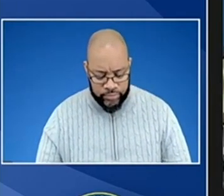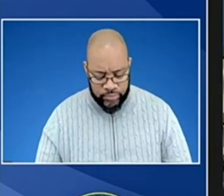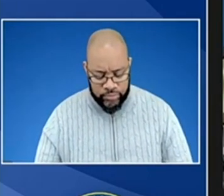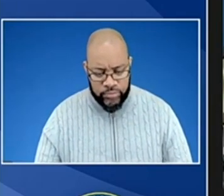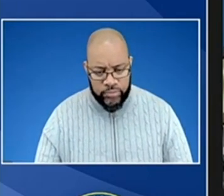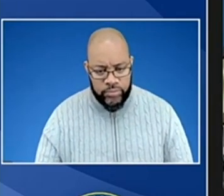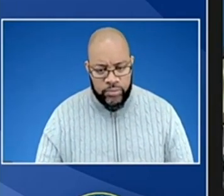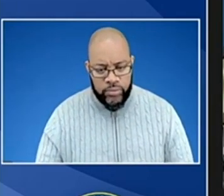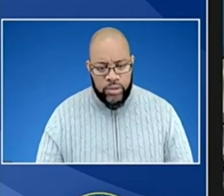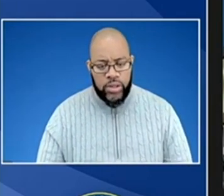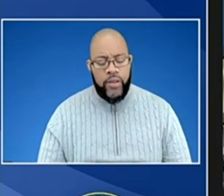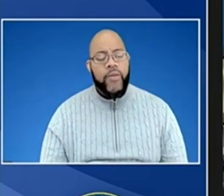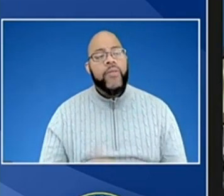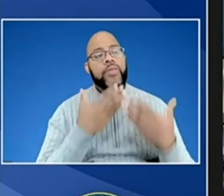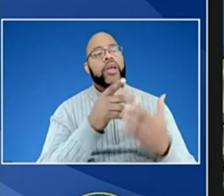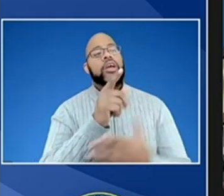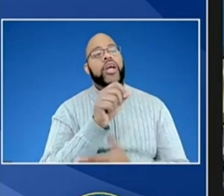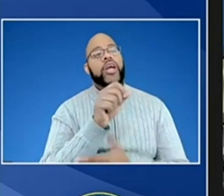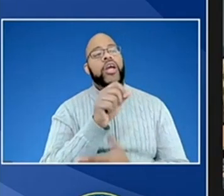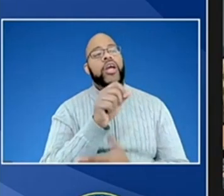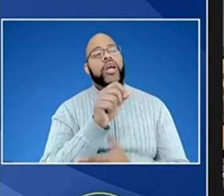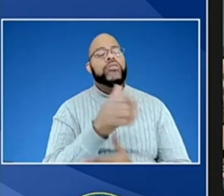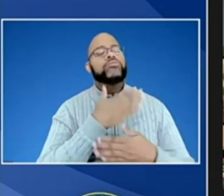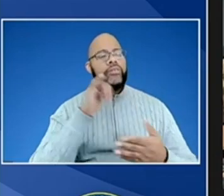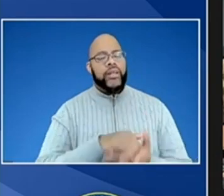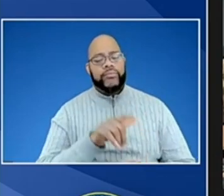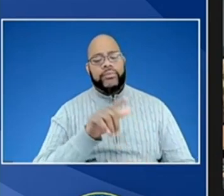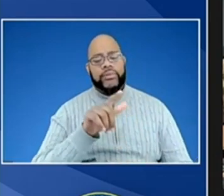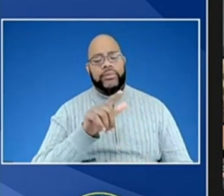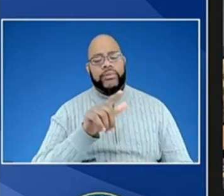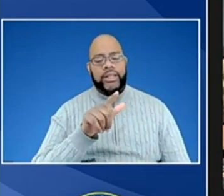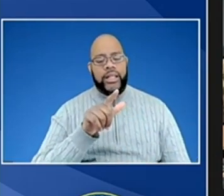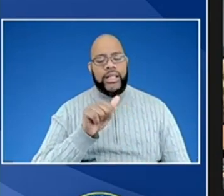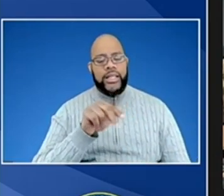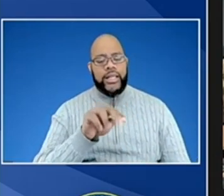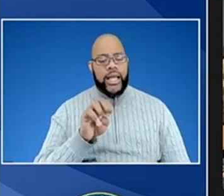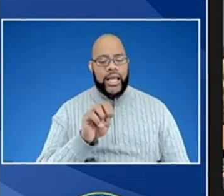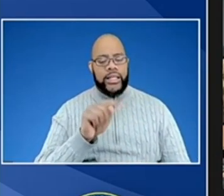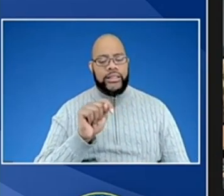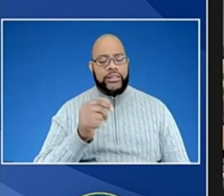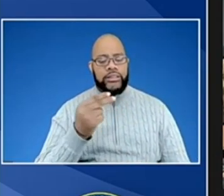Thank you, Kara. Appreciate it. Lane Thompson.